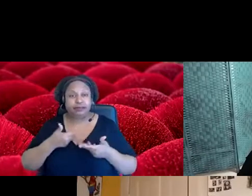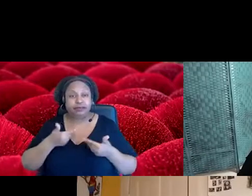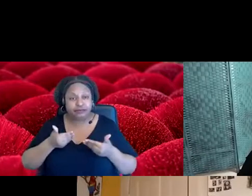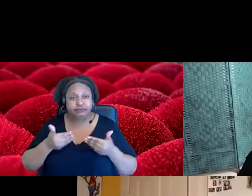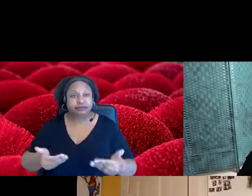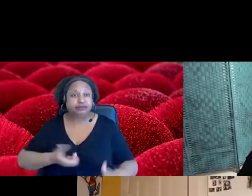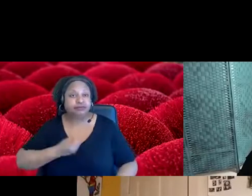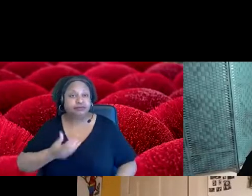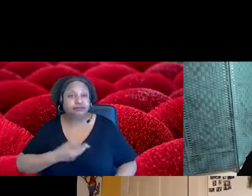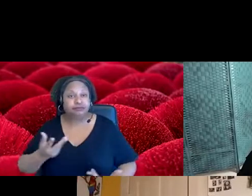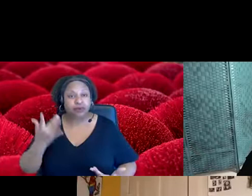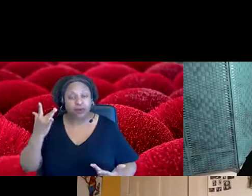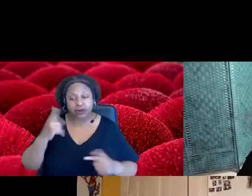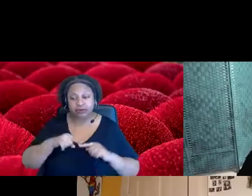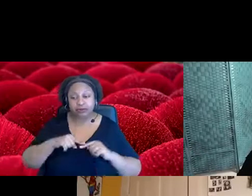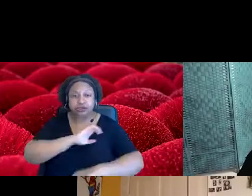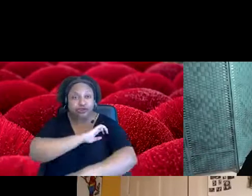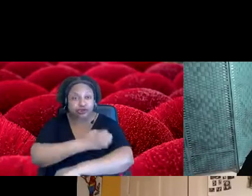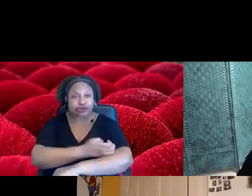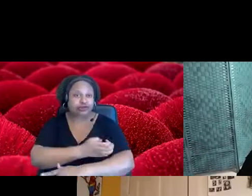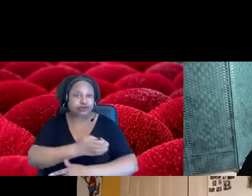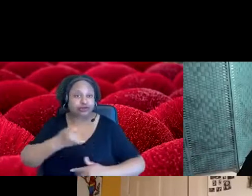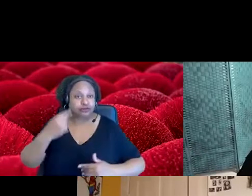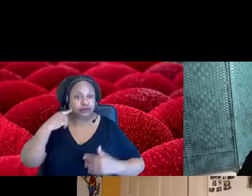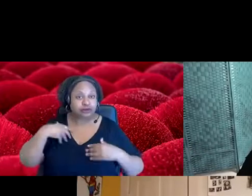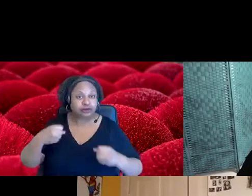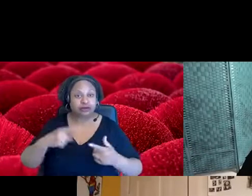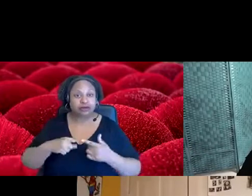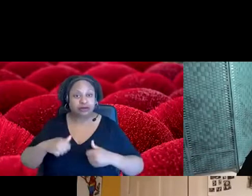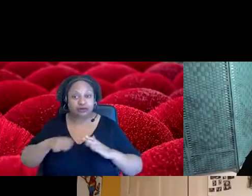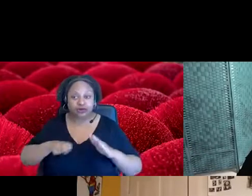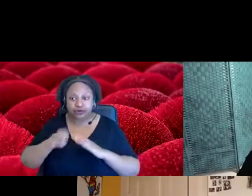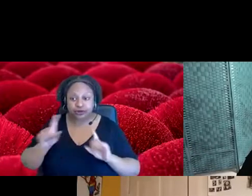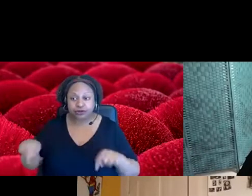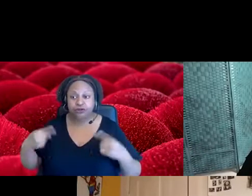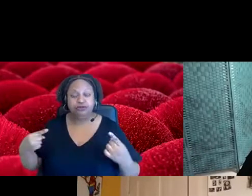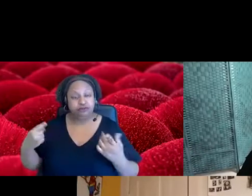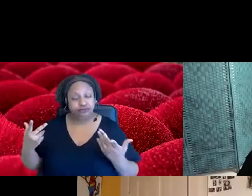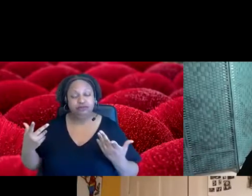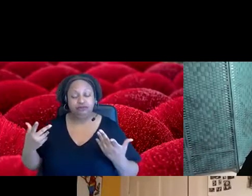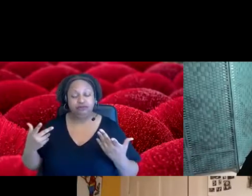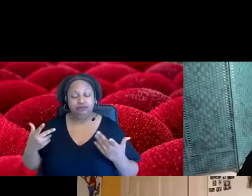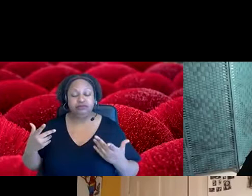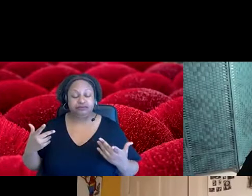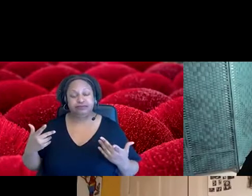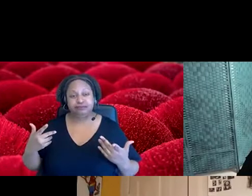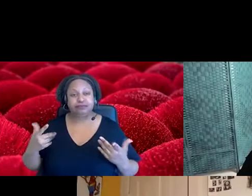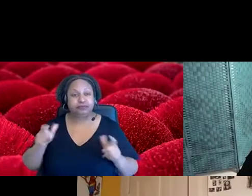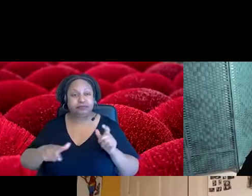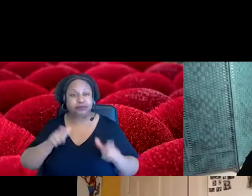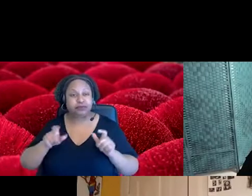health and our life's journey. You know, so I think that's what people have to